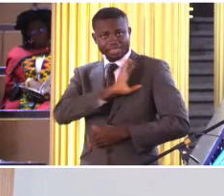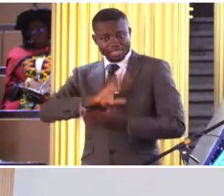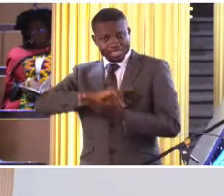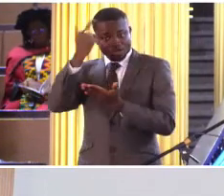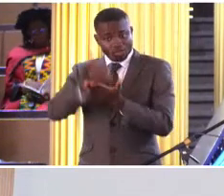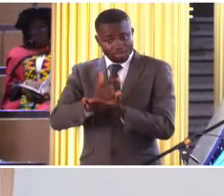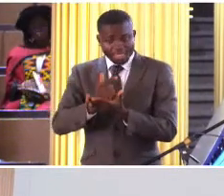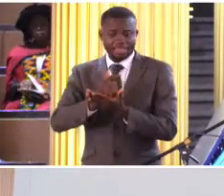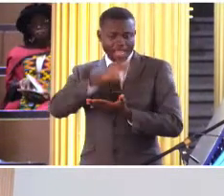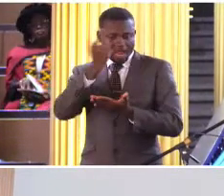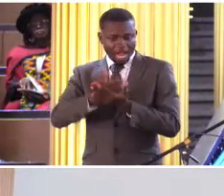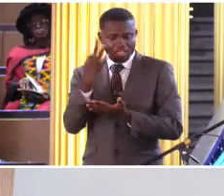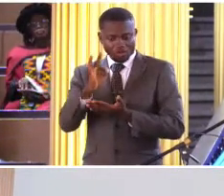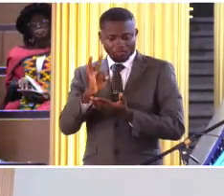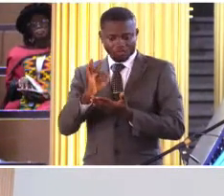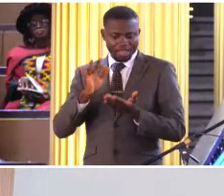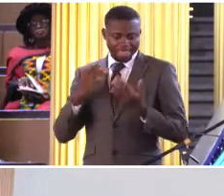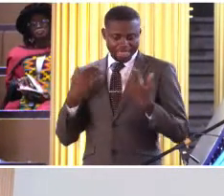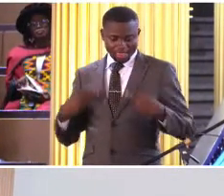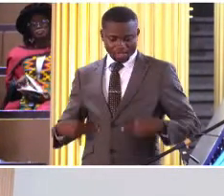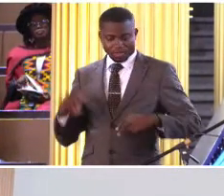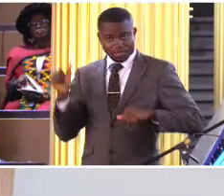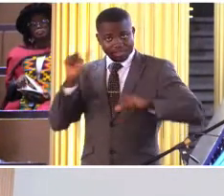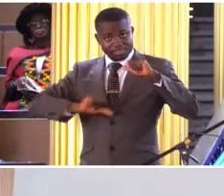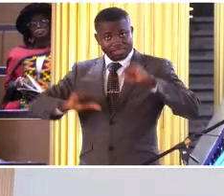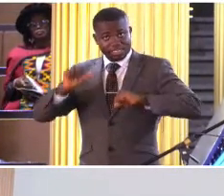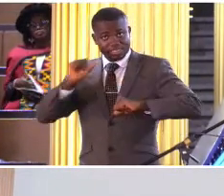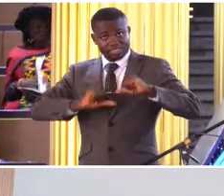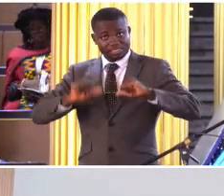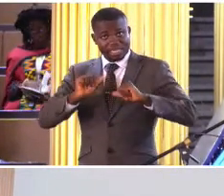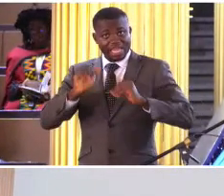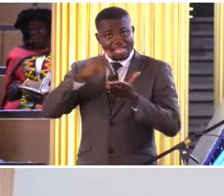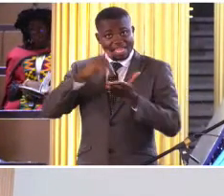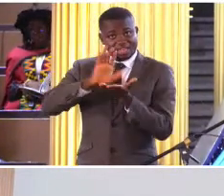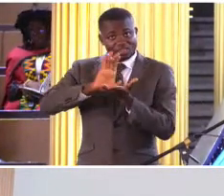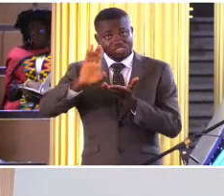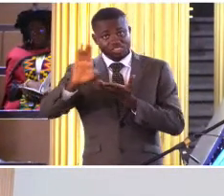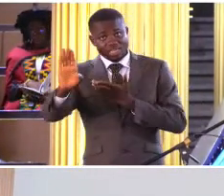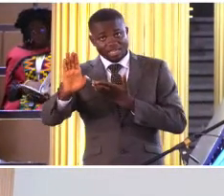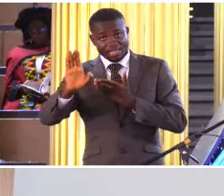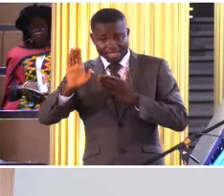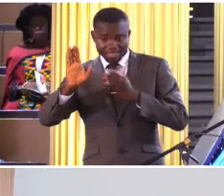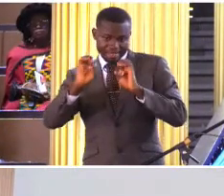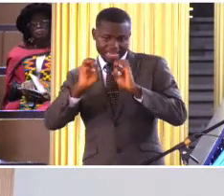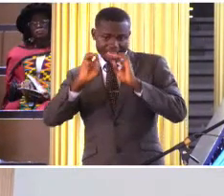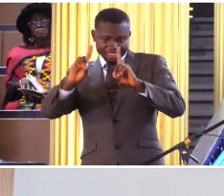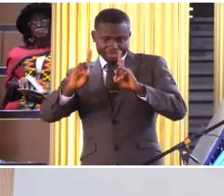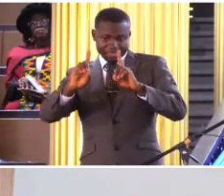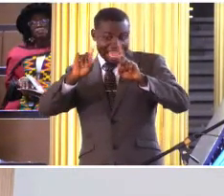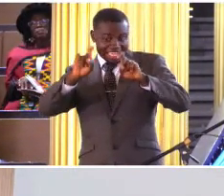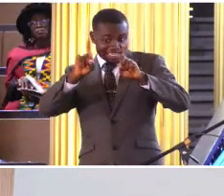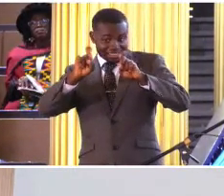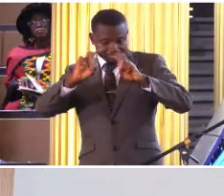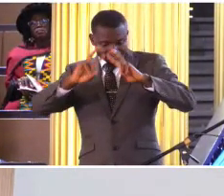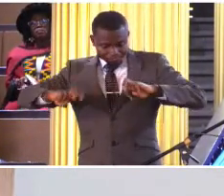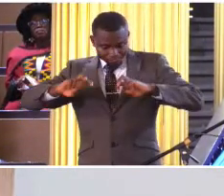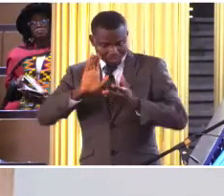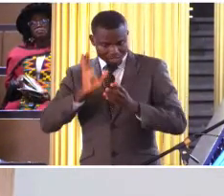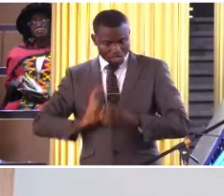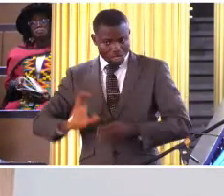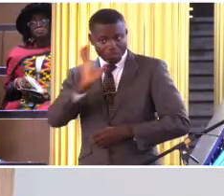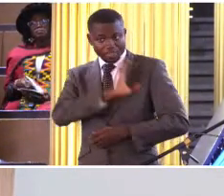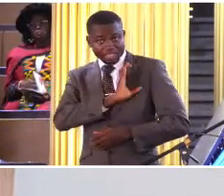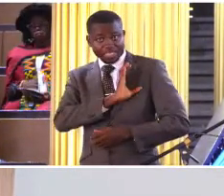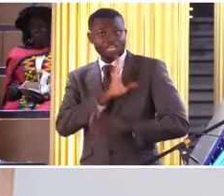of Health Sciences, and he was also chair of the Examination Committee of the School of Biomedical